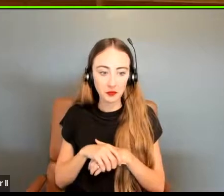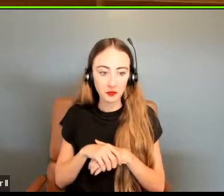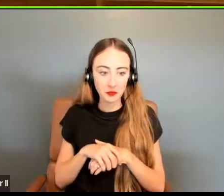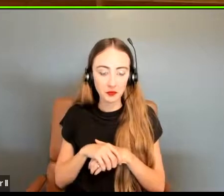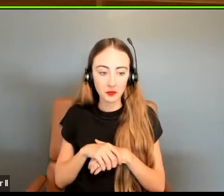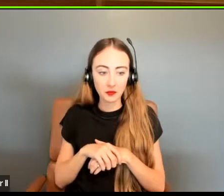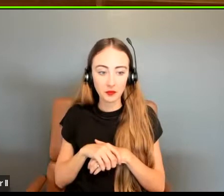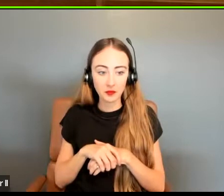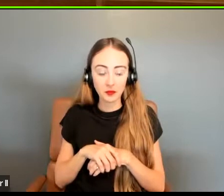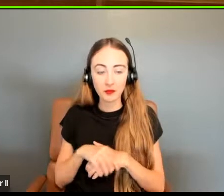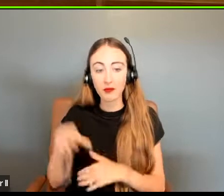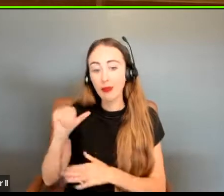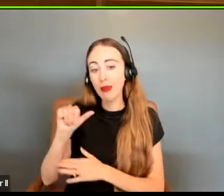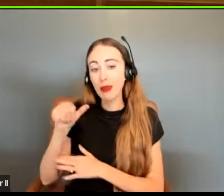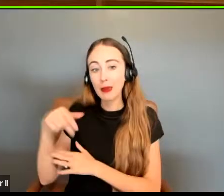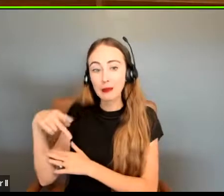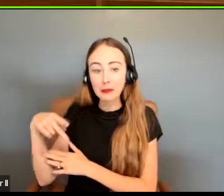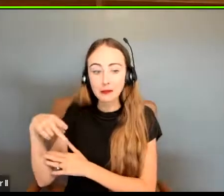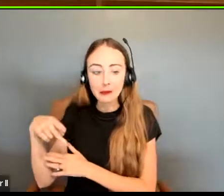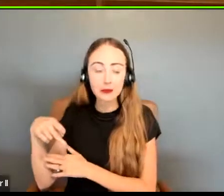The advanced placement exam,